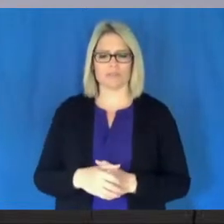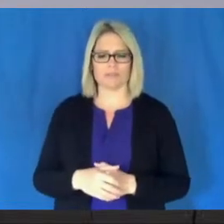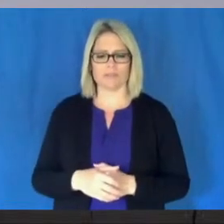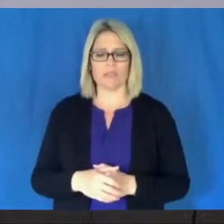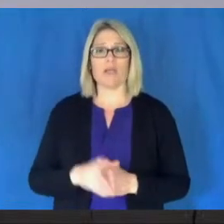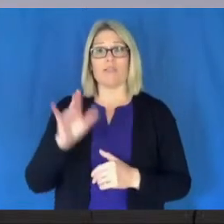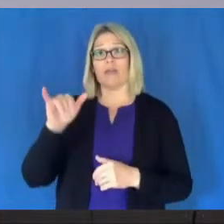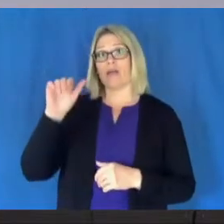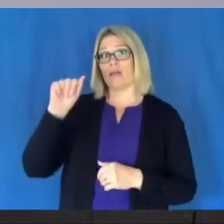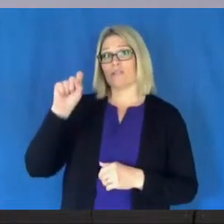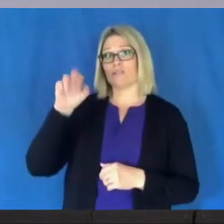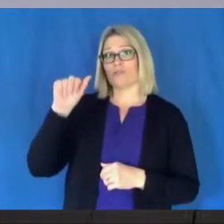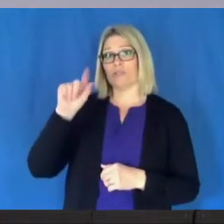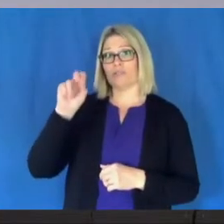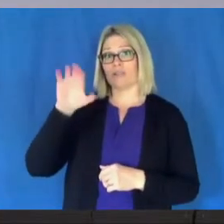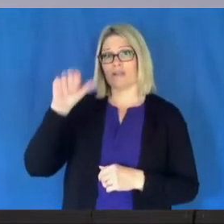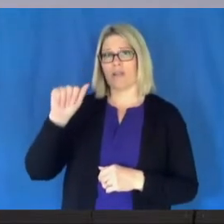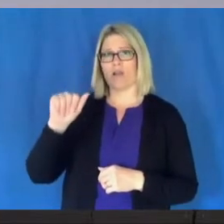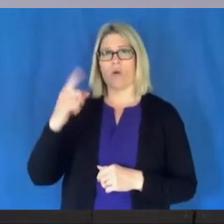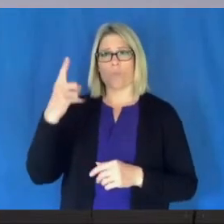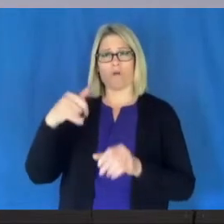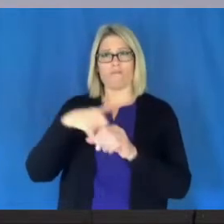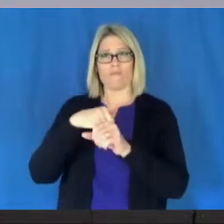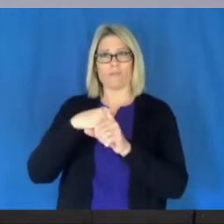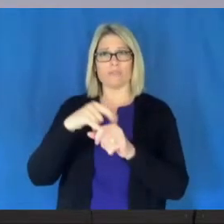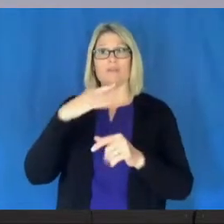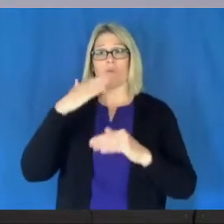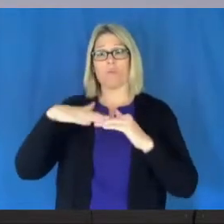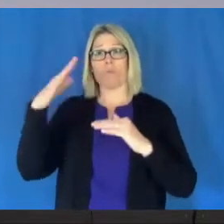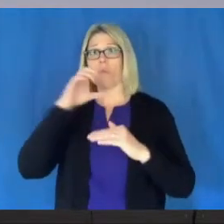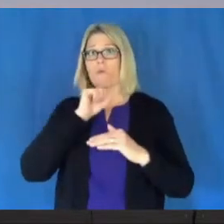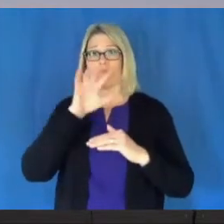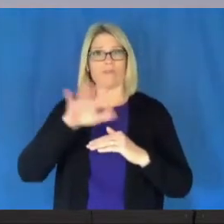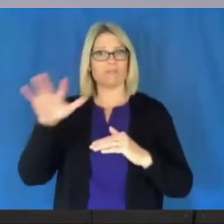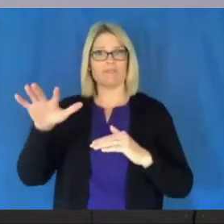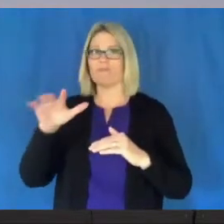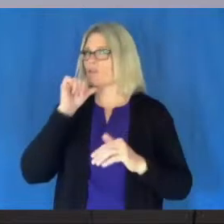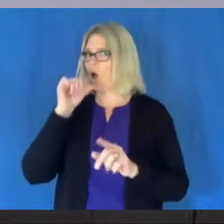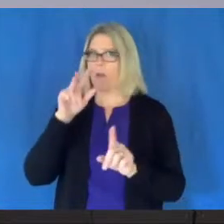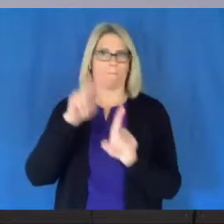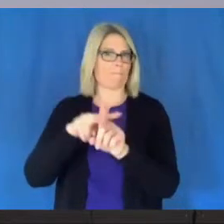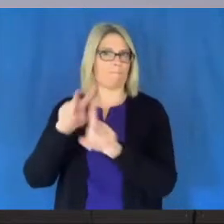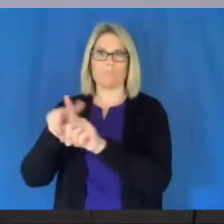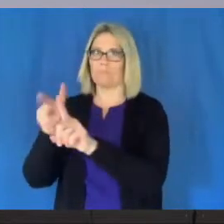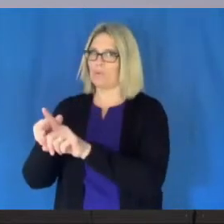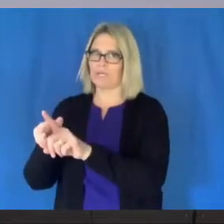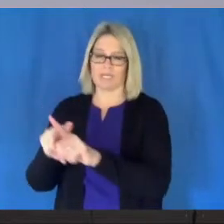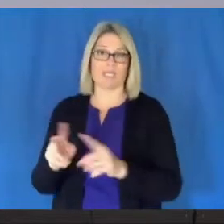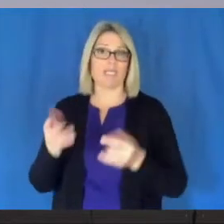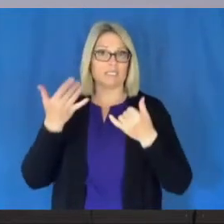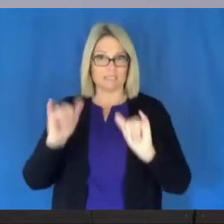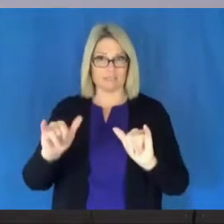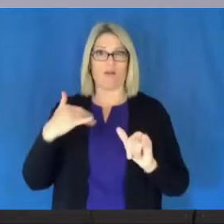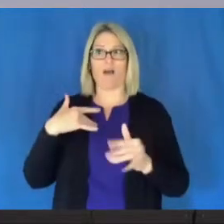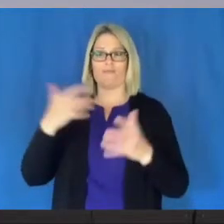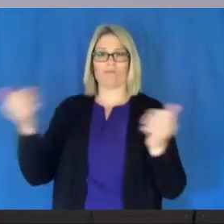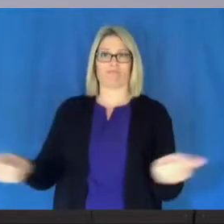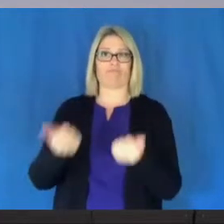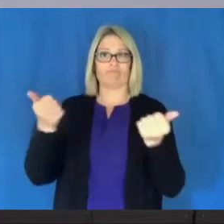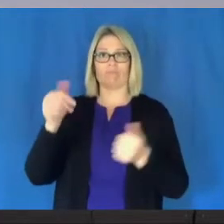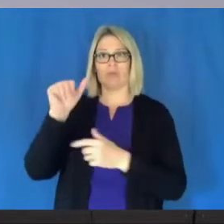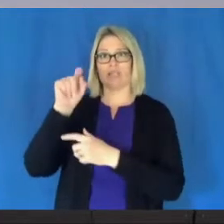AstraZeneca. And when I spoke to a pharmacist, says that the over 55s are just not booking their appointments. There's still quite a bit in stock, and they're worried